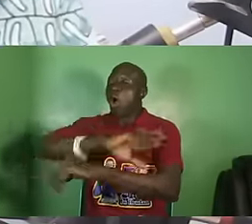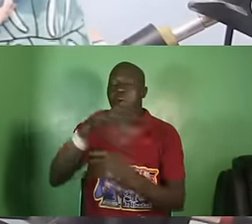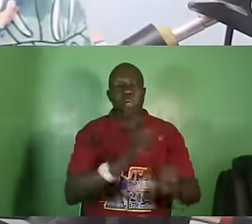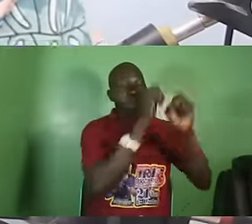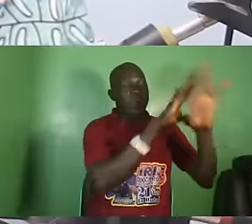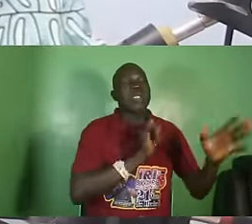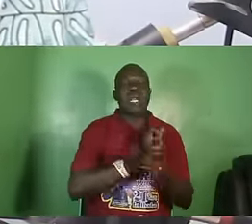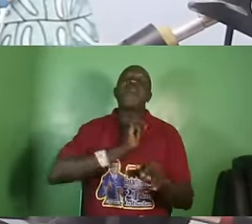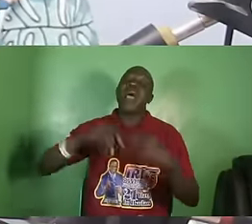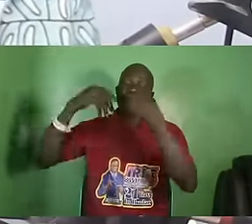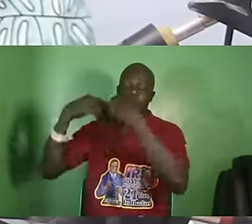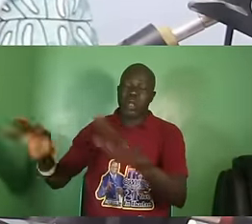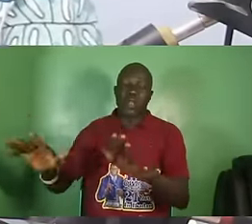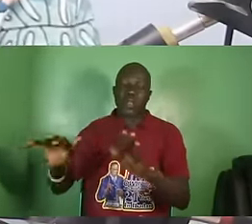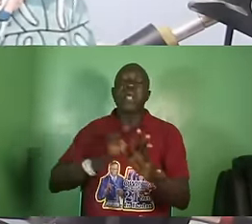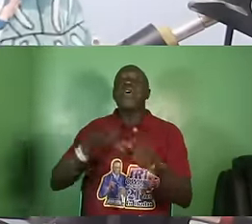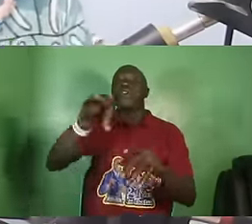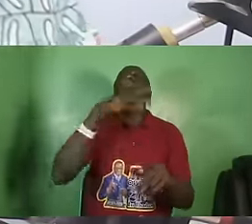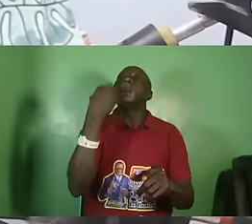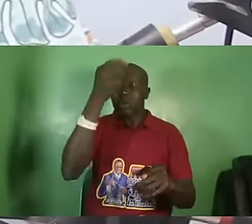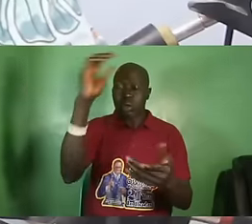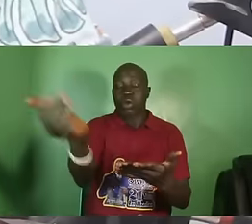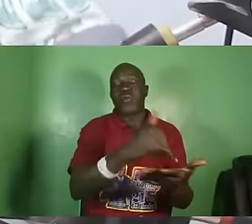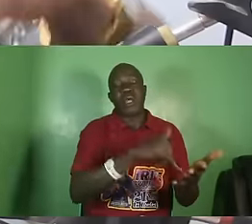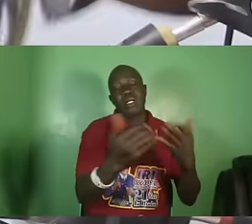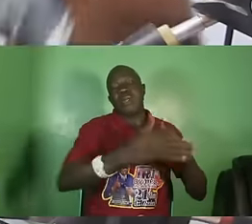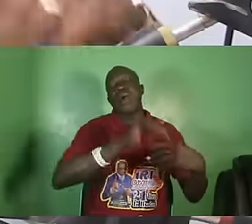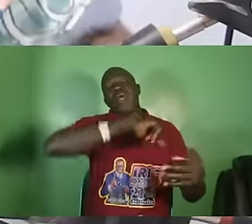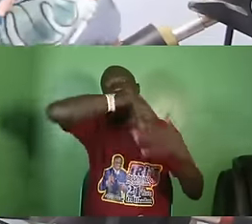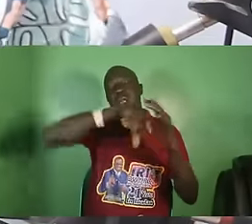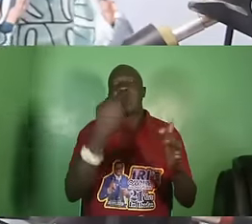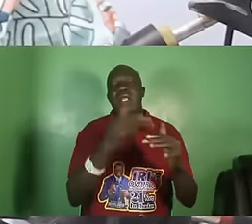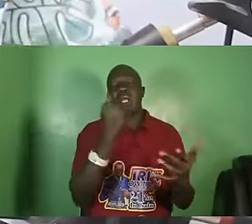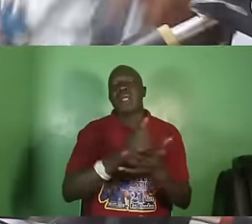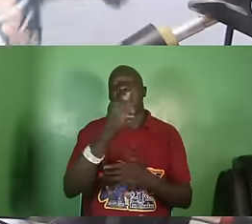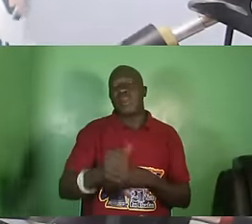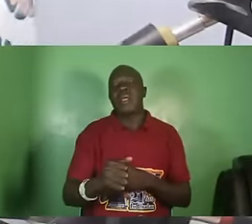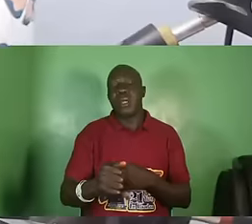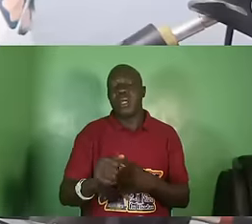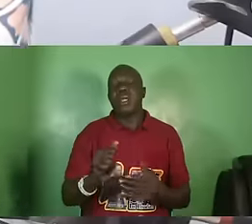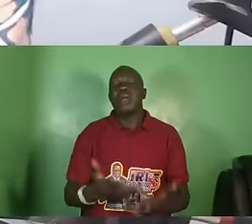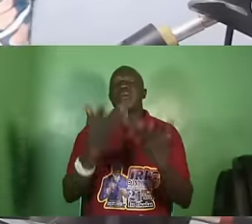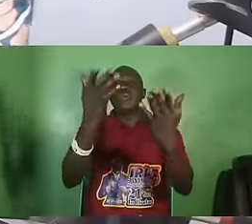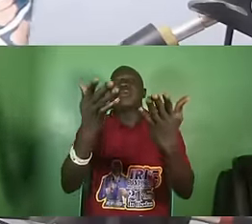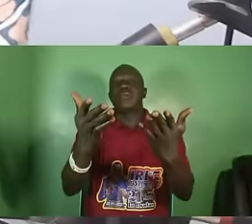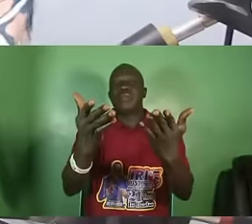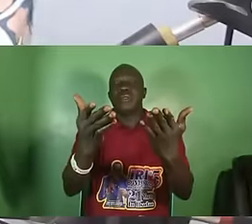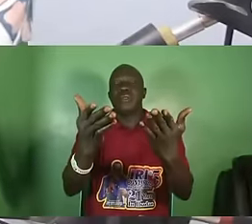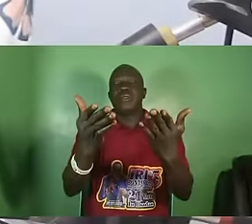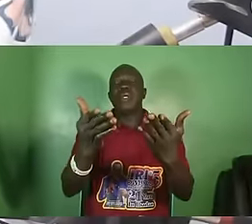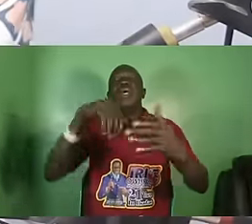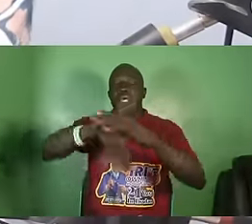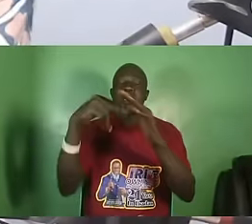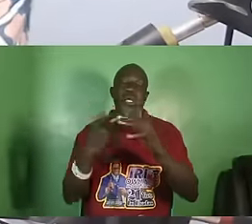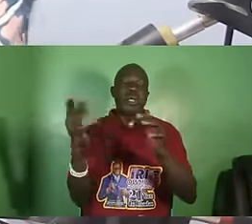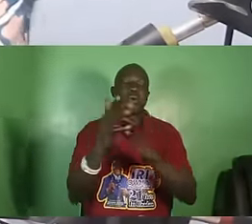you've lost. All the blessing that you have restored, you will recover it all. In the name of Jesus. Stretch